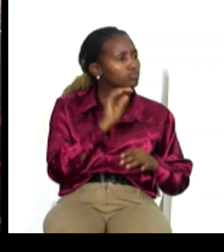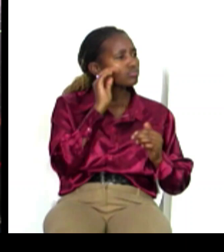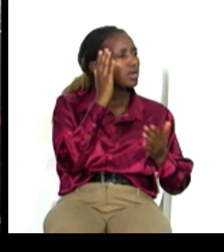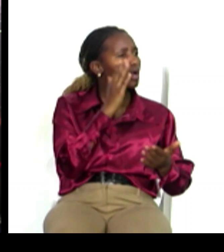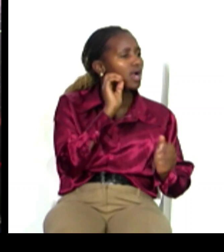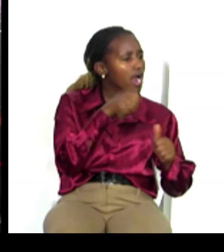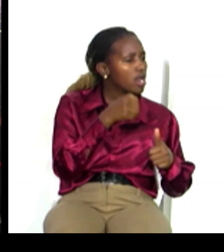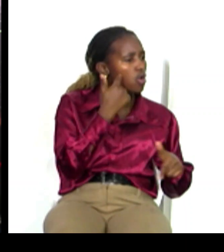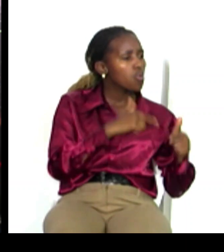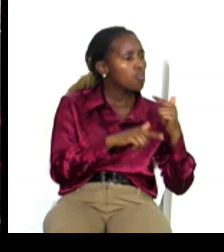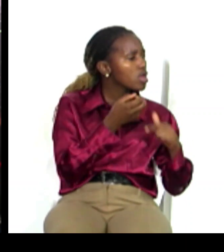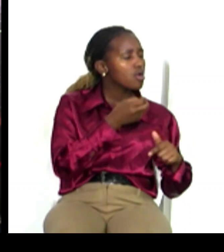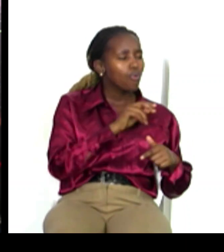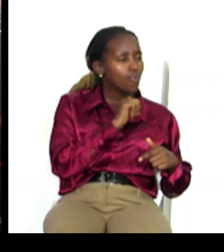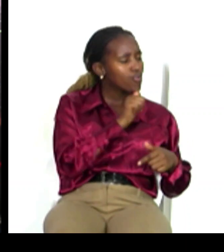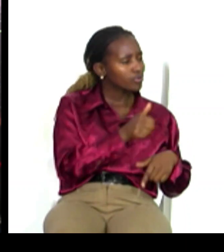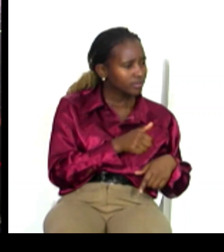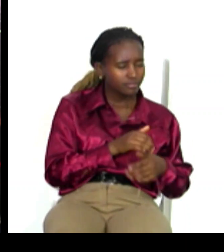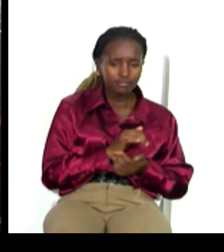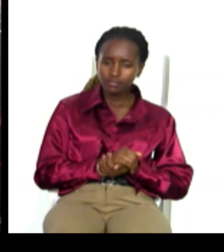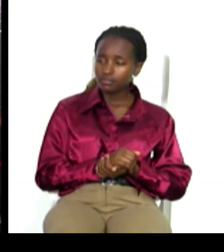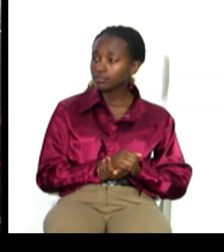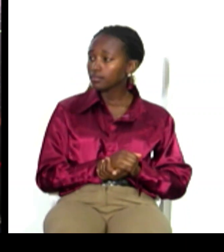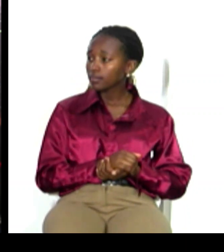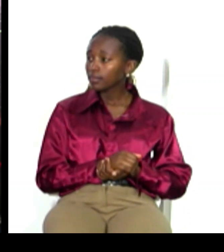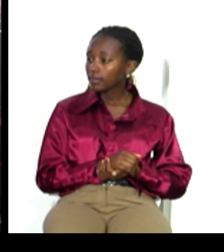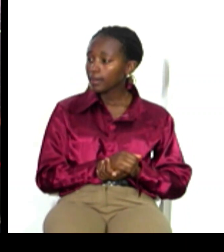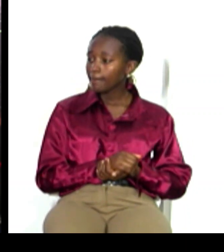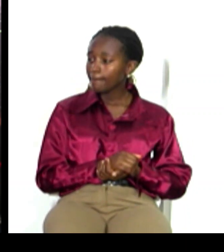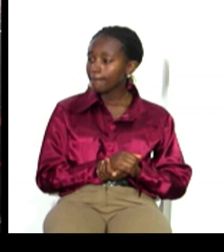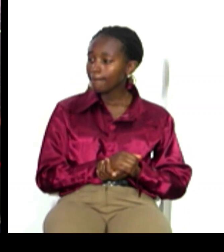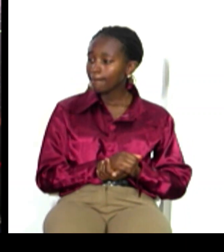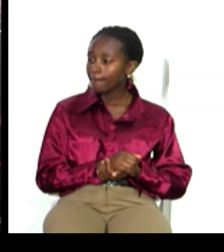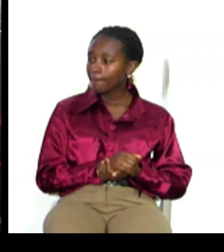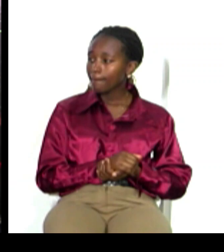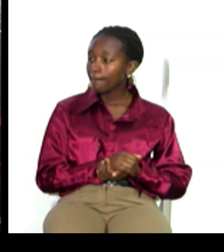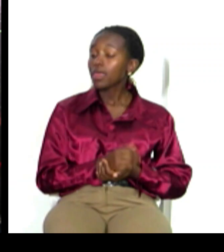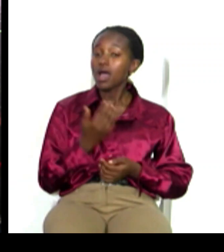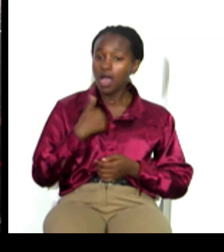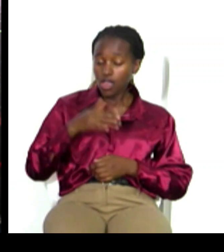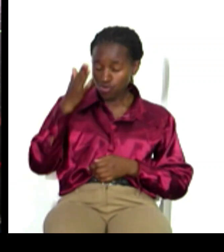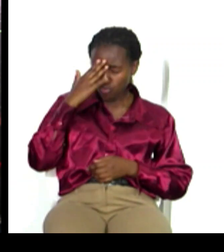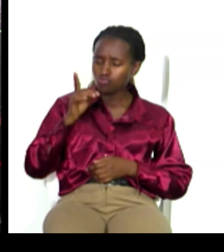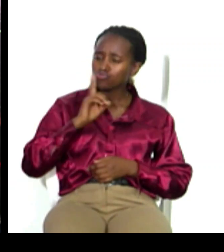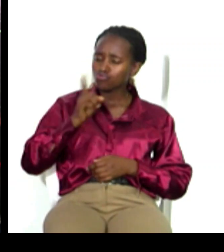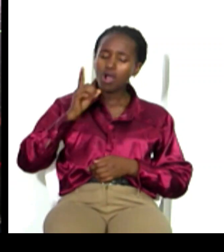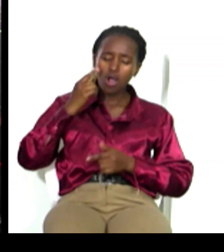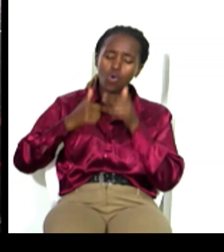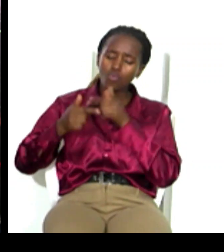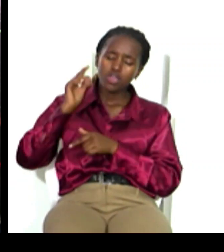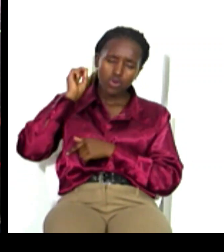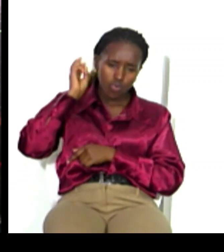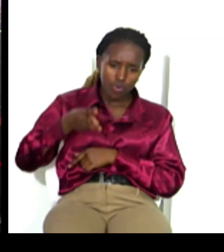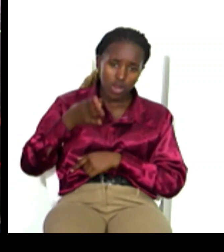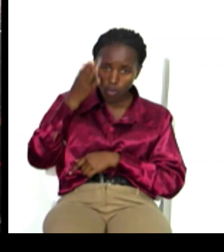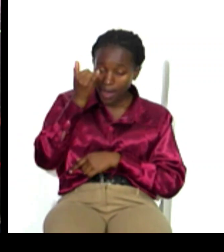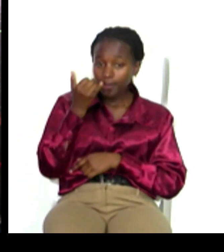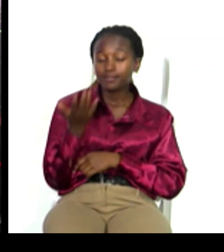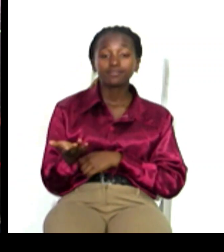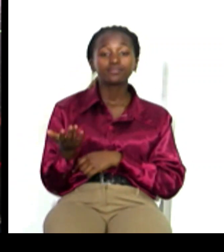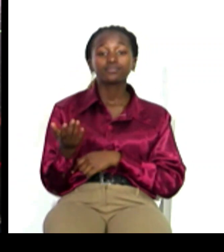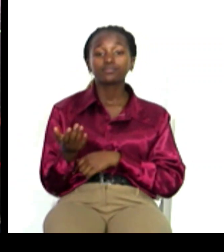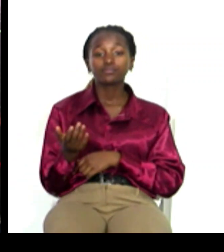win the AU seat? That is automatically sure. Baba is going to win the AU seat. What makes you say the reason is